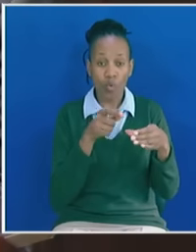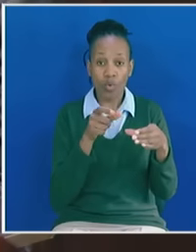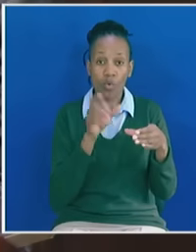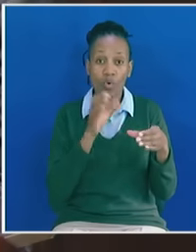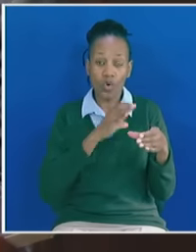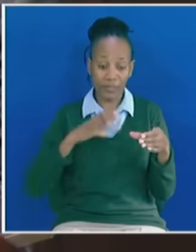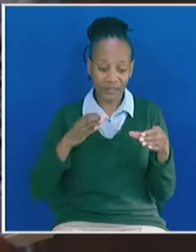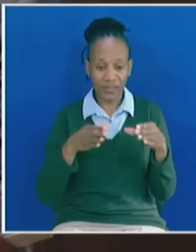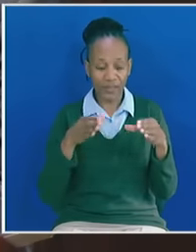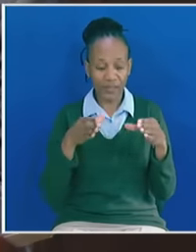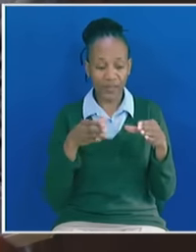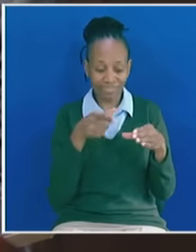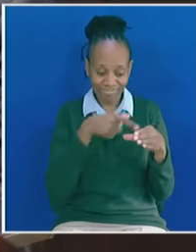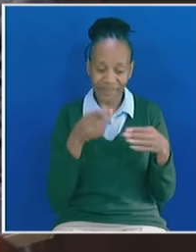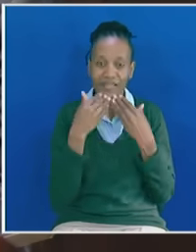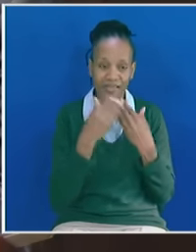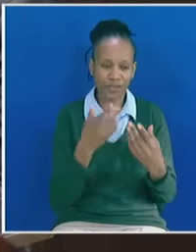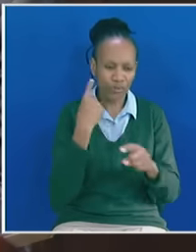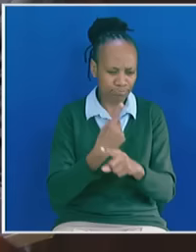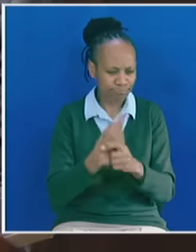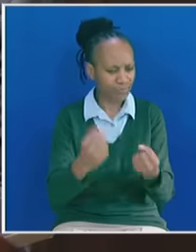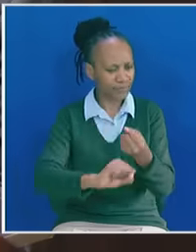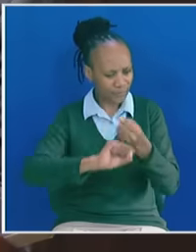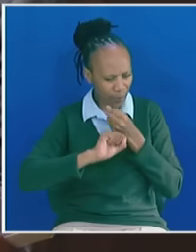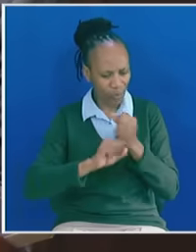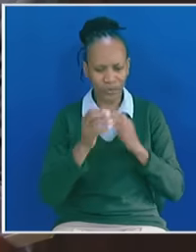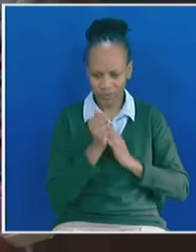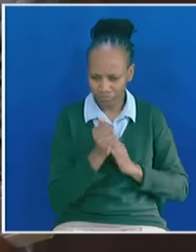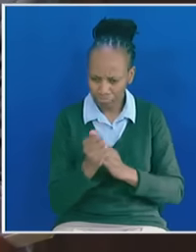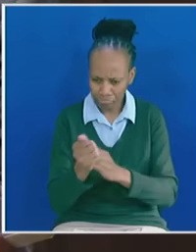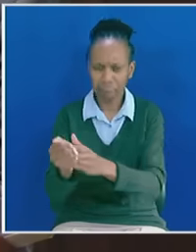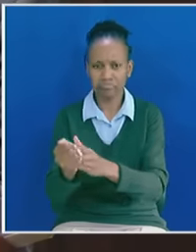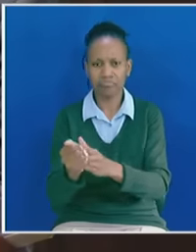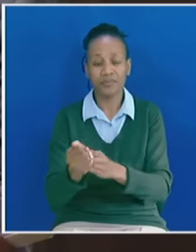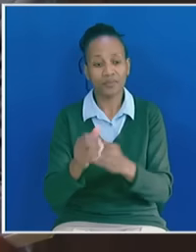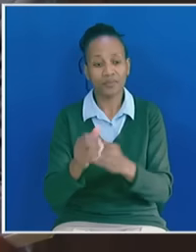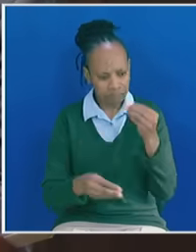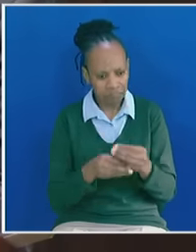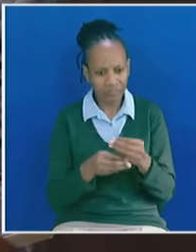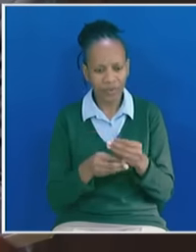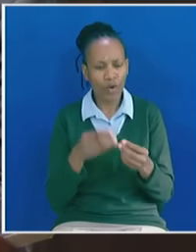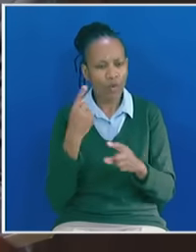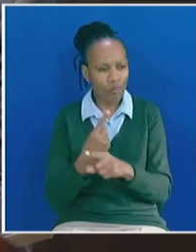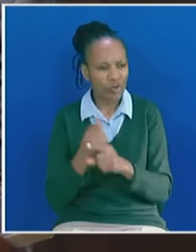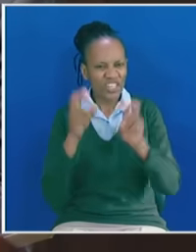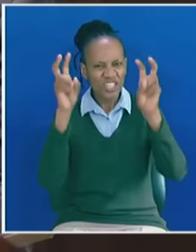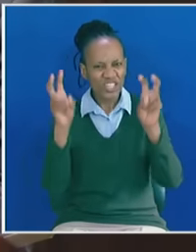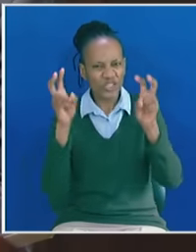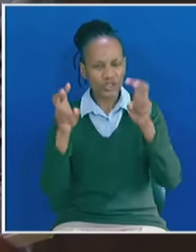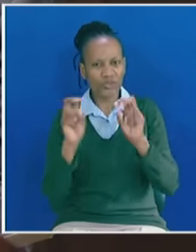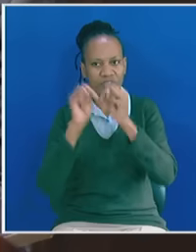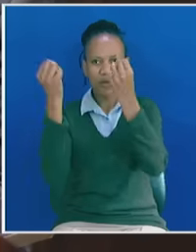on Intelligence for your continued support, guidance, and also being proactive in dealing with issues of national